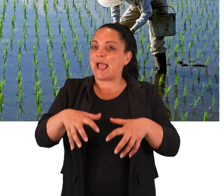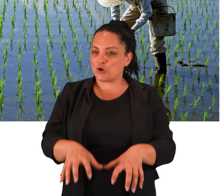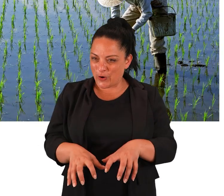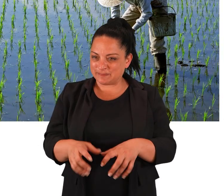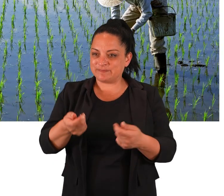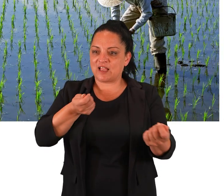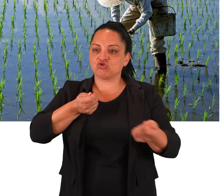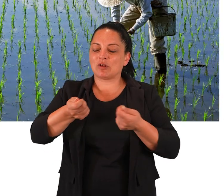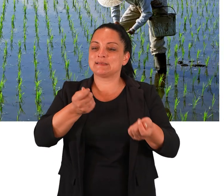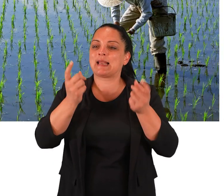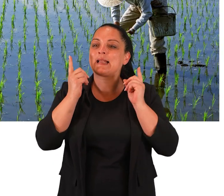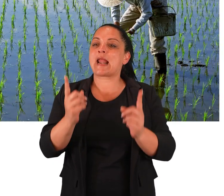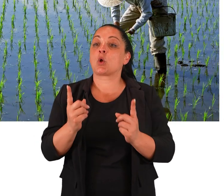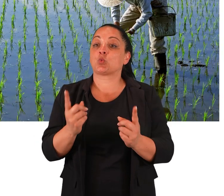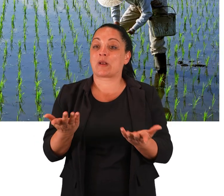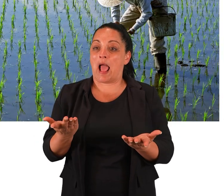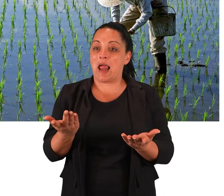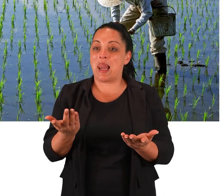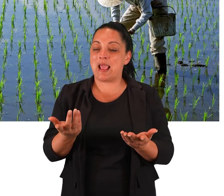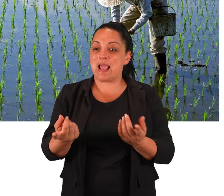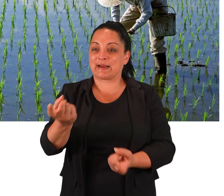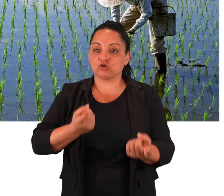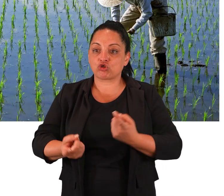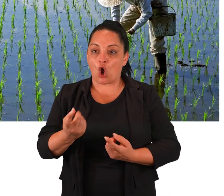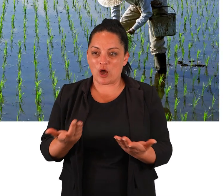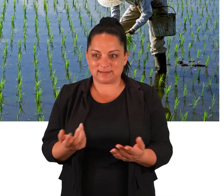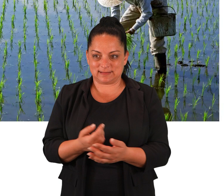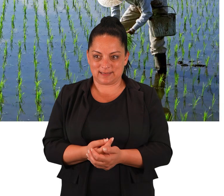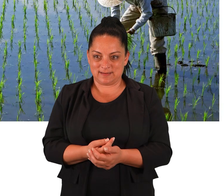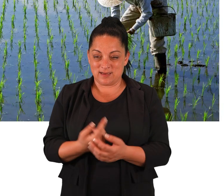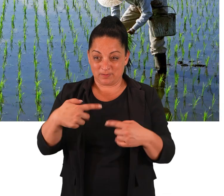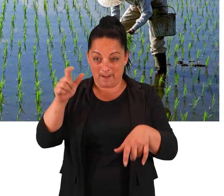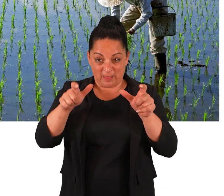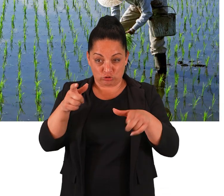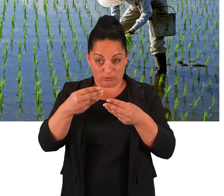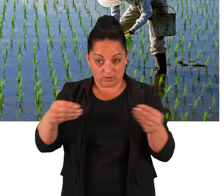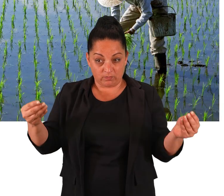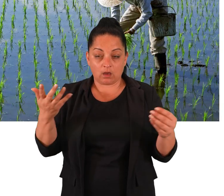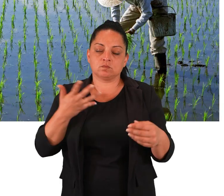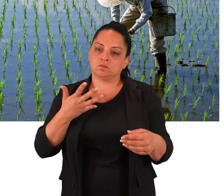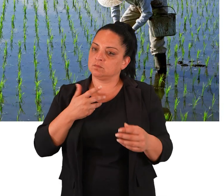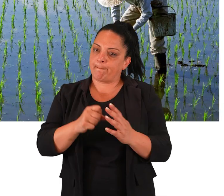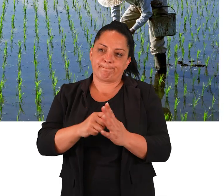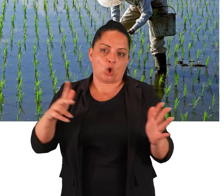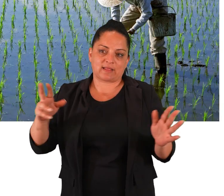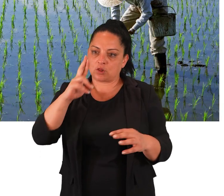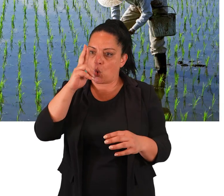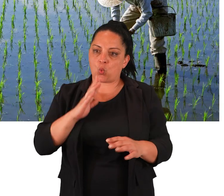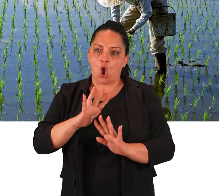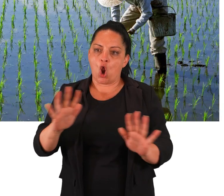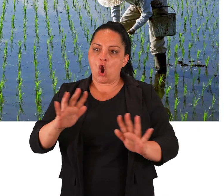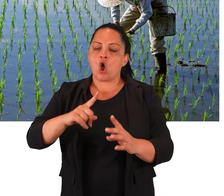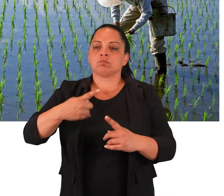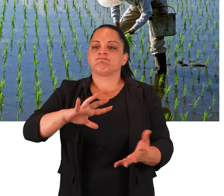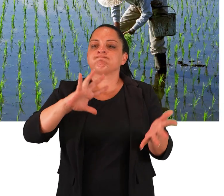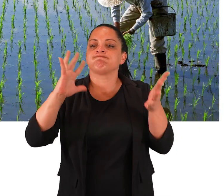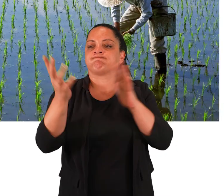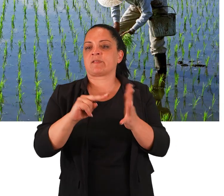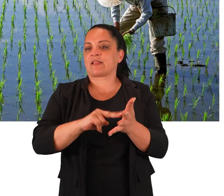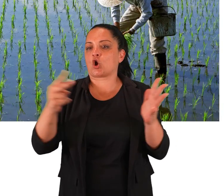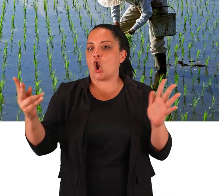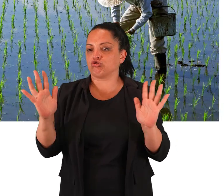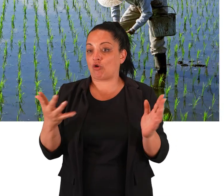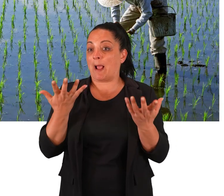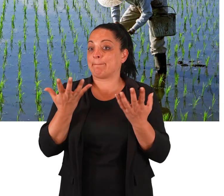manage natural resources more efficiently. These professionals play a key role in advancing technologies